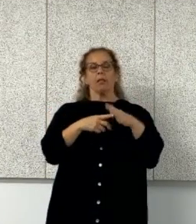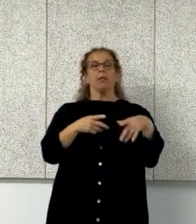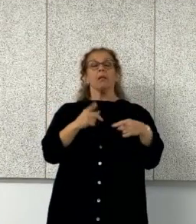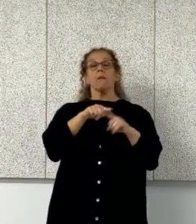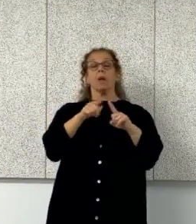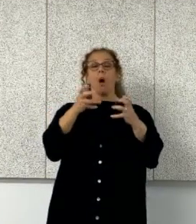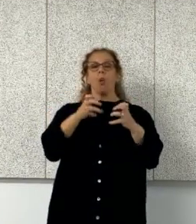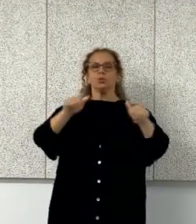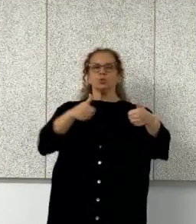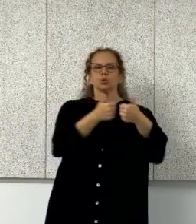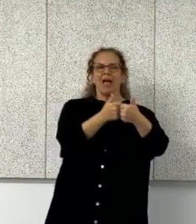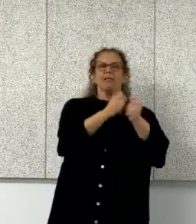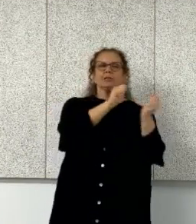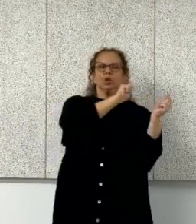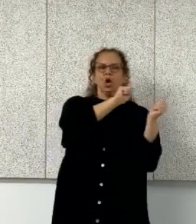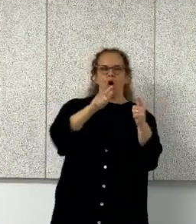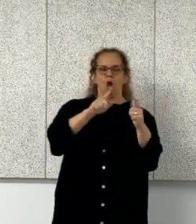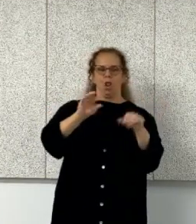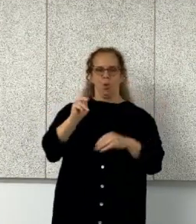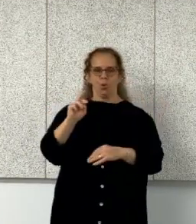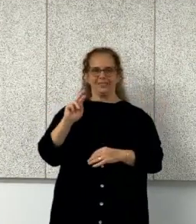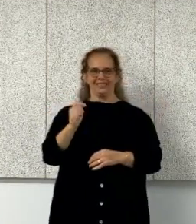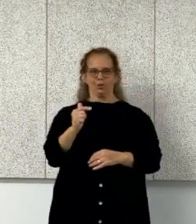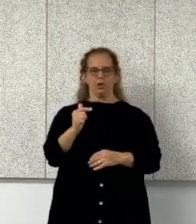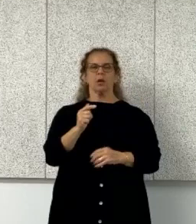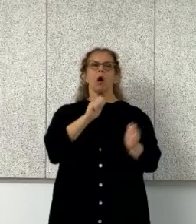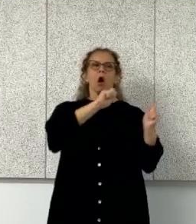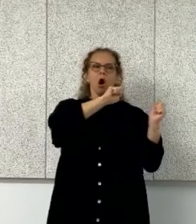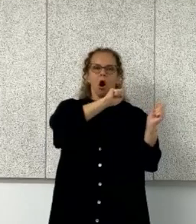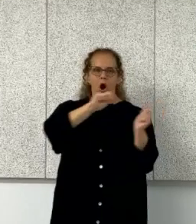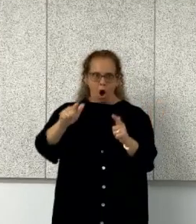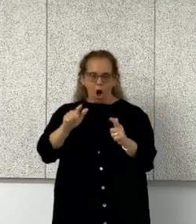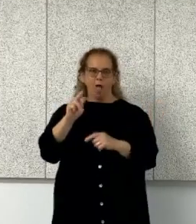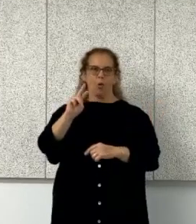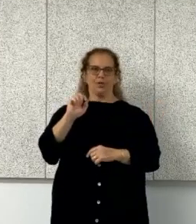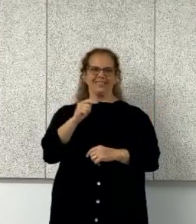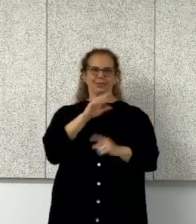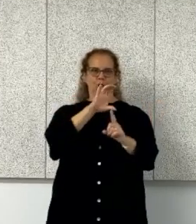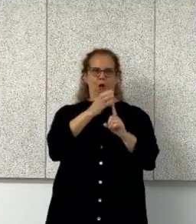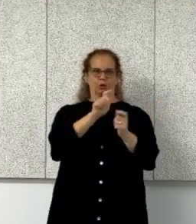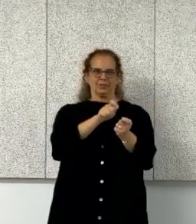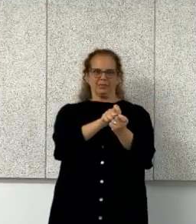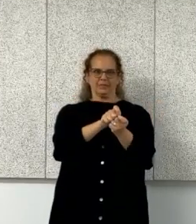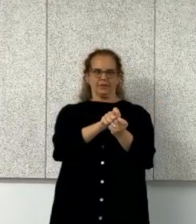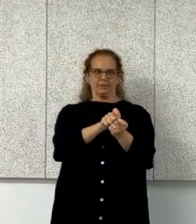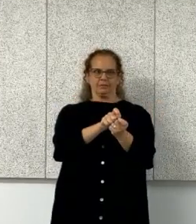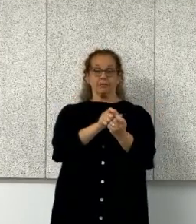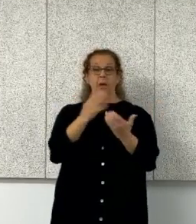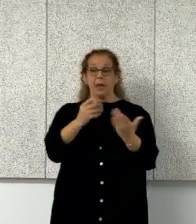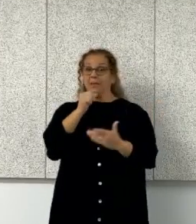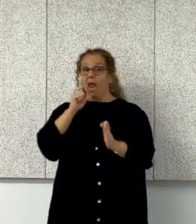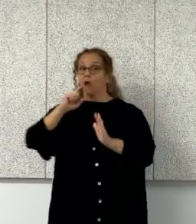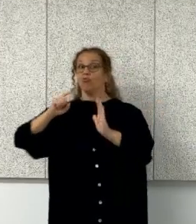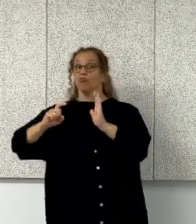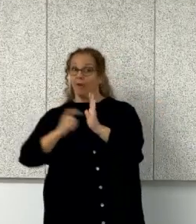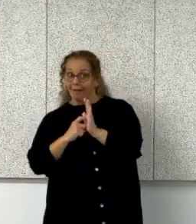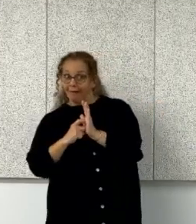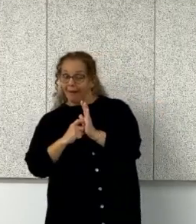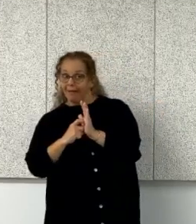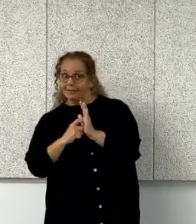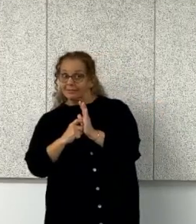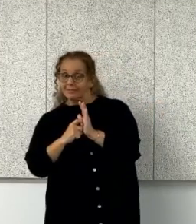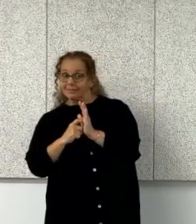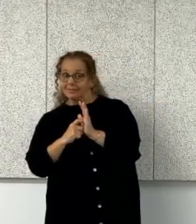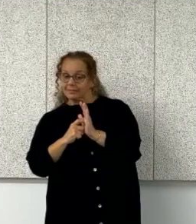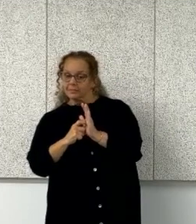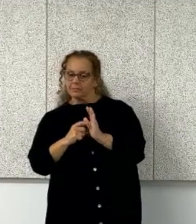every organization to accept the fact that every organization is culturally specific. They might not want to acknowledge the culture that they've engendered or the culture that they